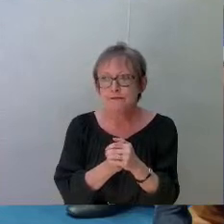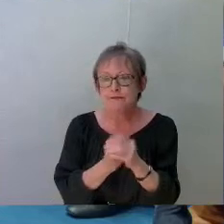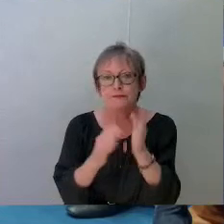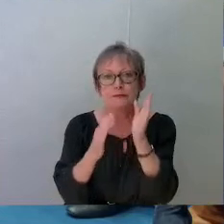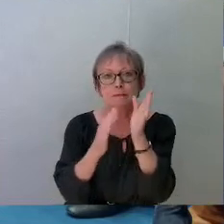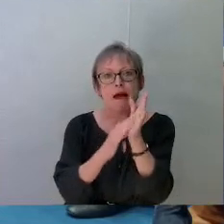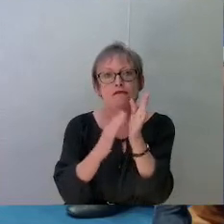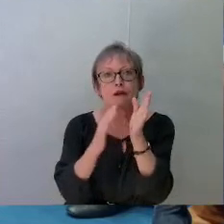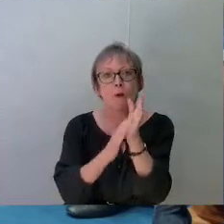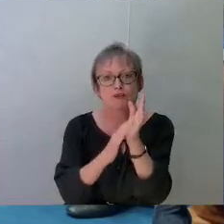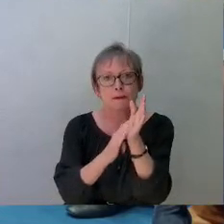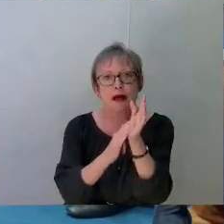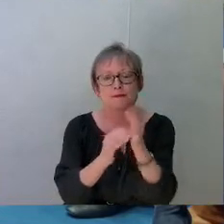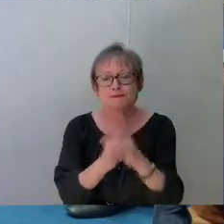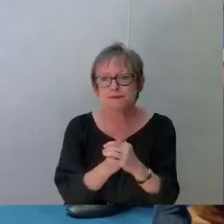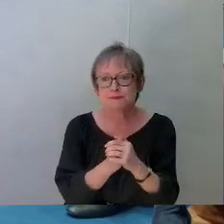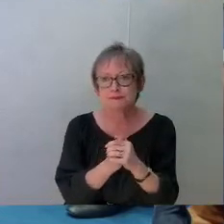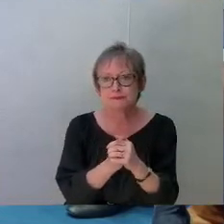Mary Mortimer.